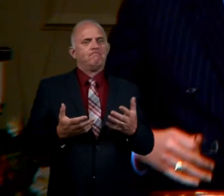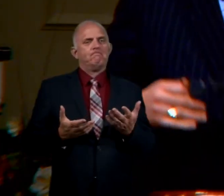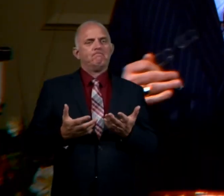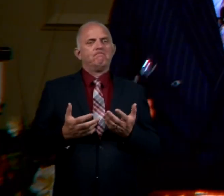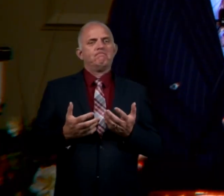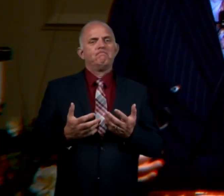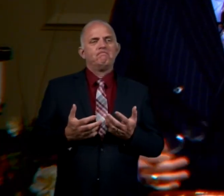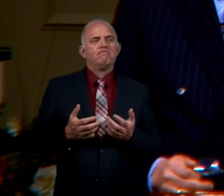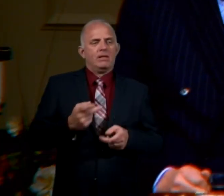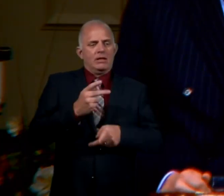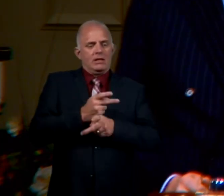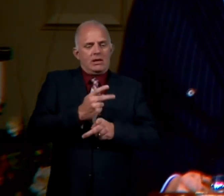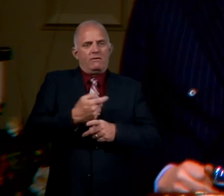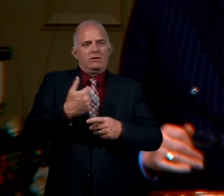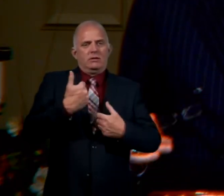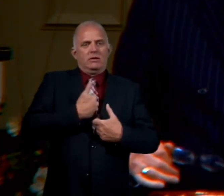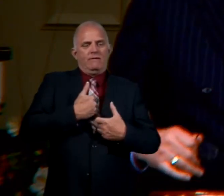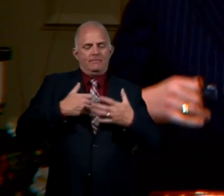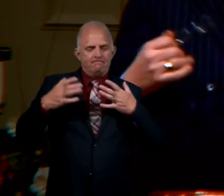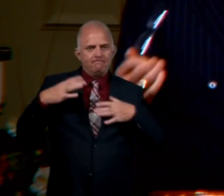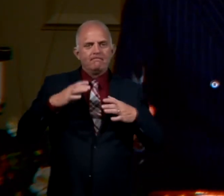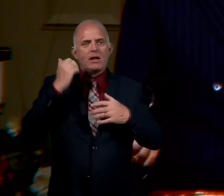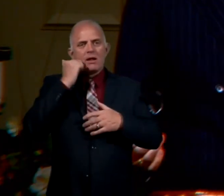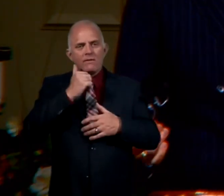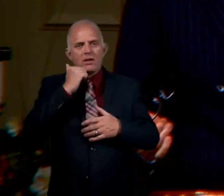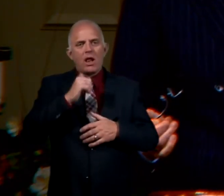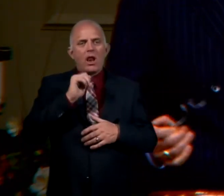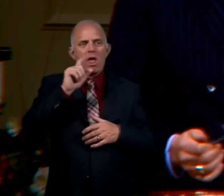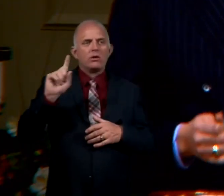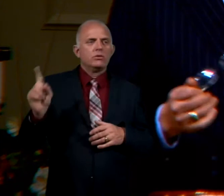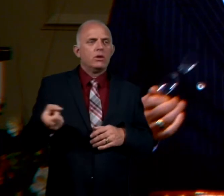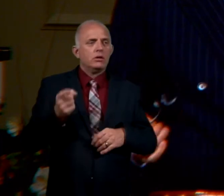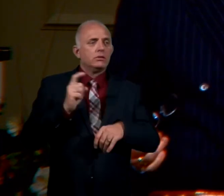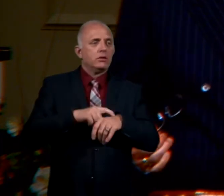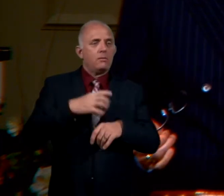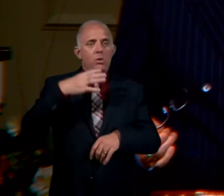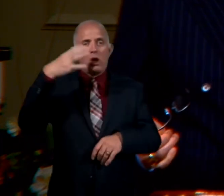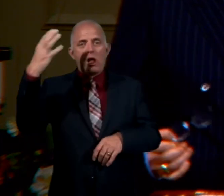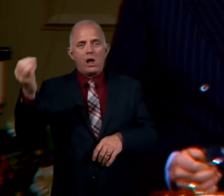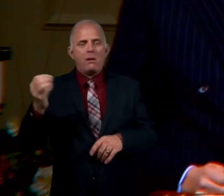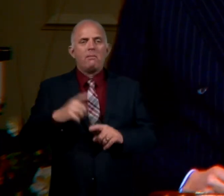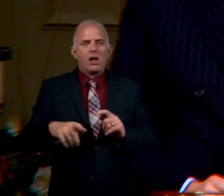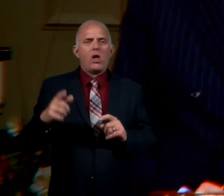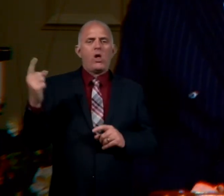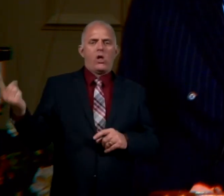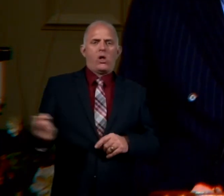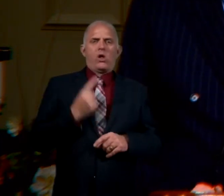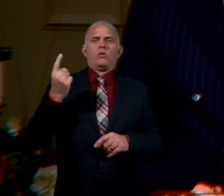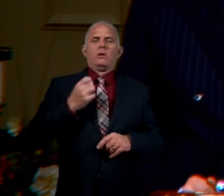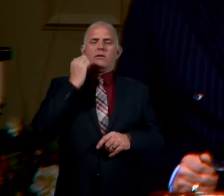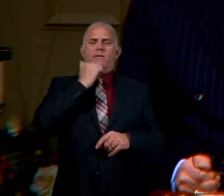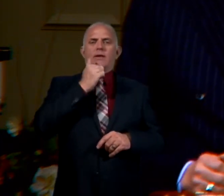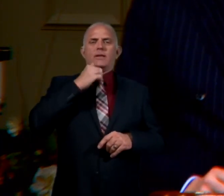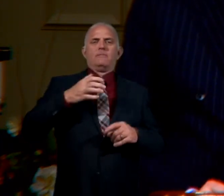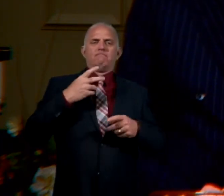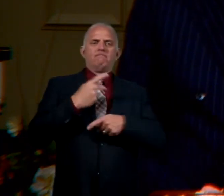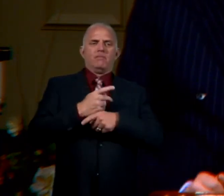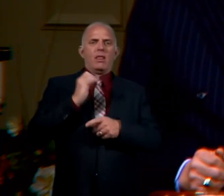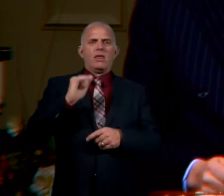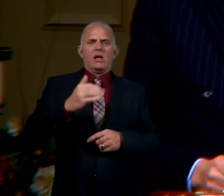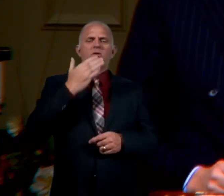who is taking care of herself on a daily basis, not just whenever it's time to go out, but anytime. I think it's something that's a beautiful testimony.